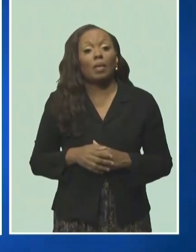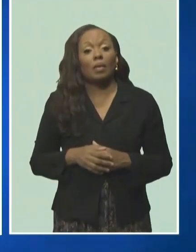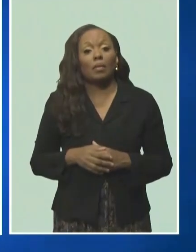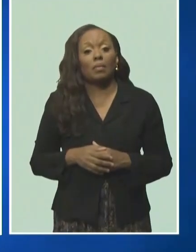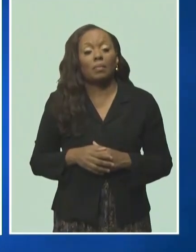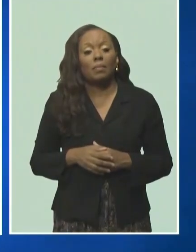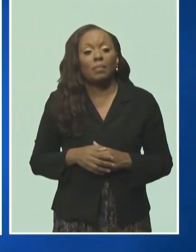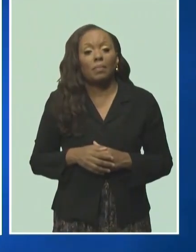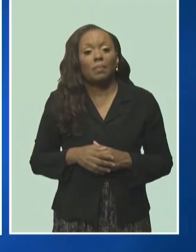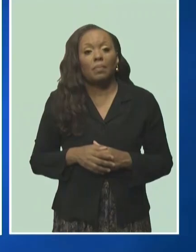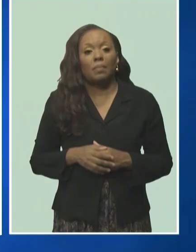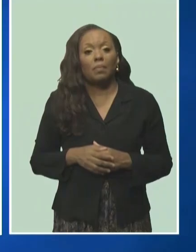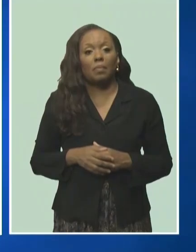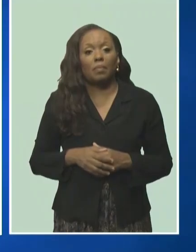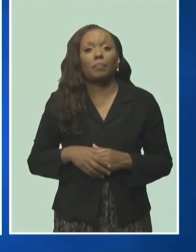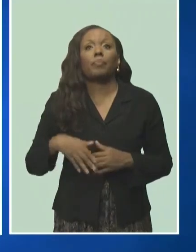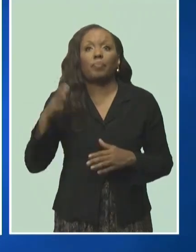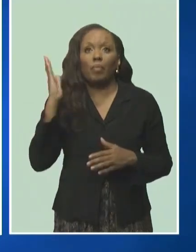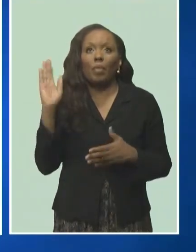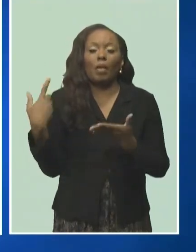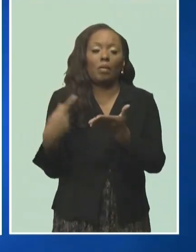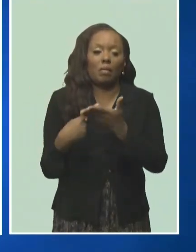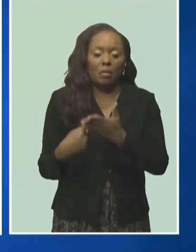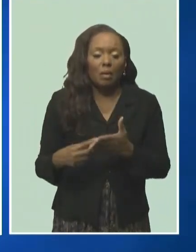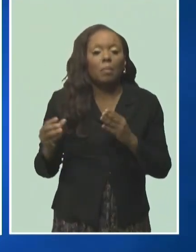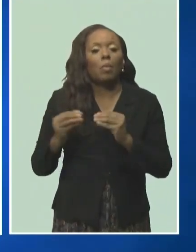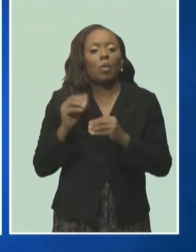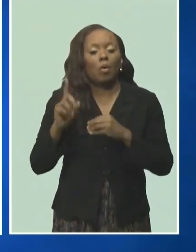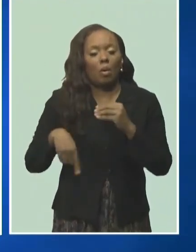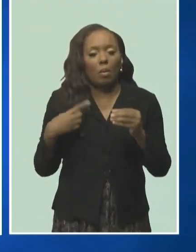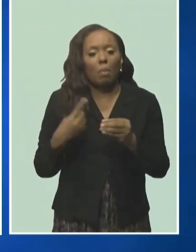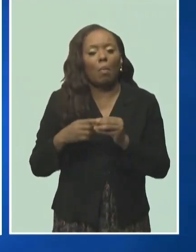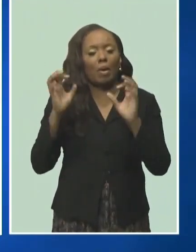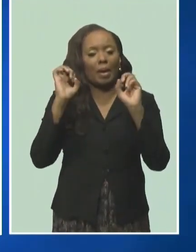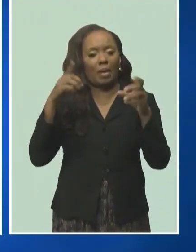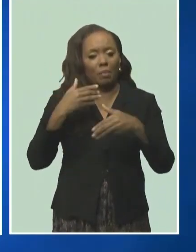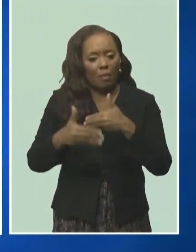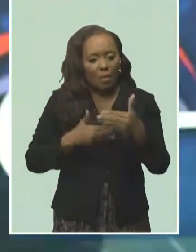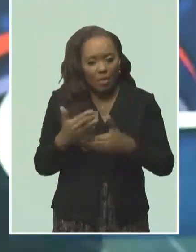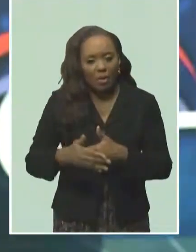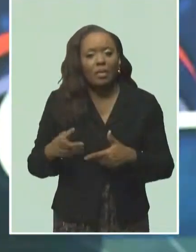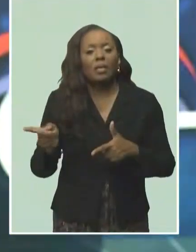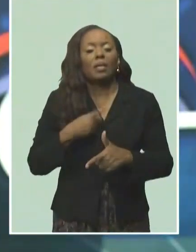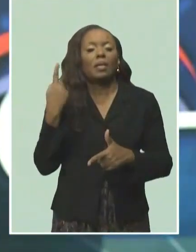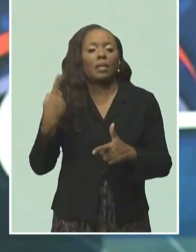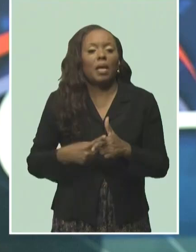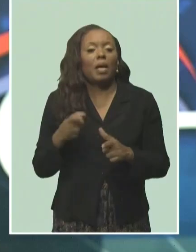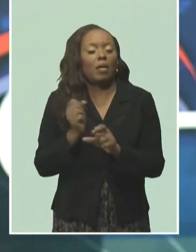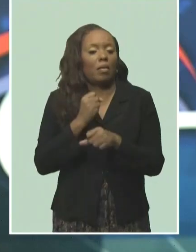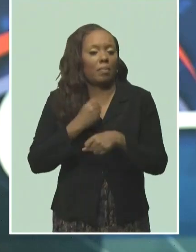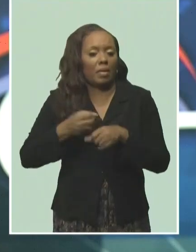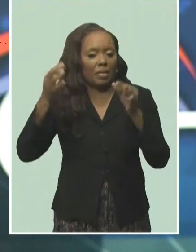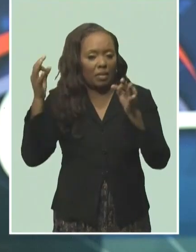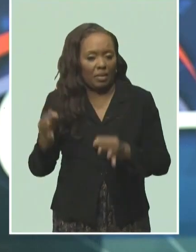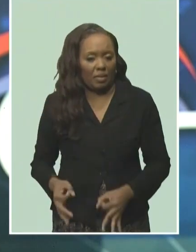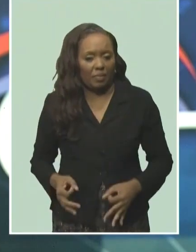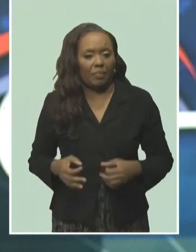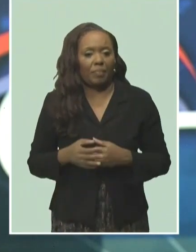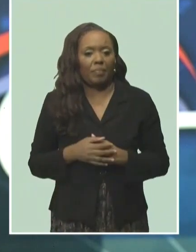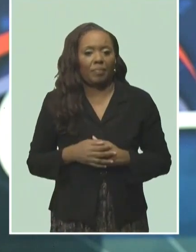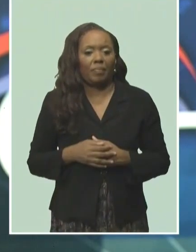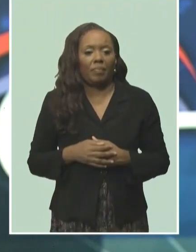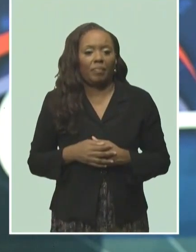the consultative process finishes. Sharika Griffith, CBC News. The documentary shows